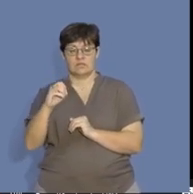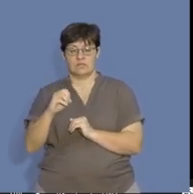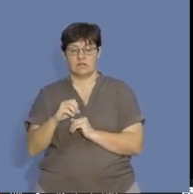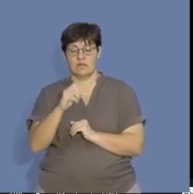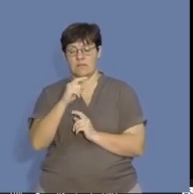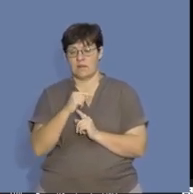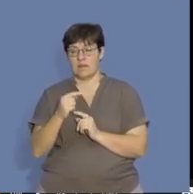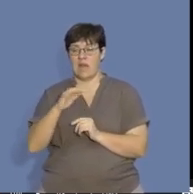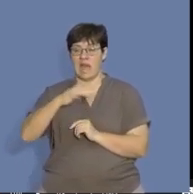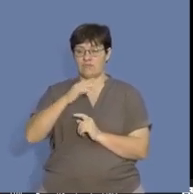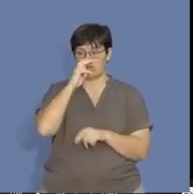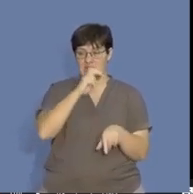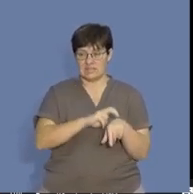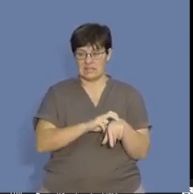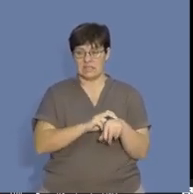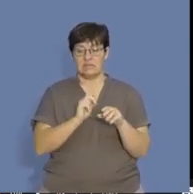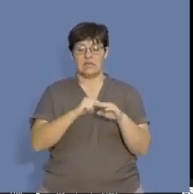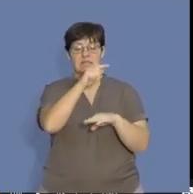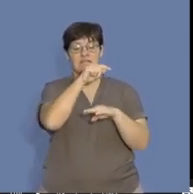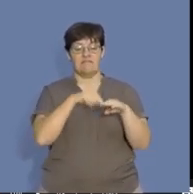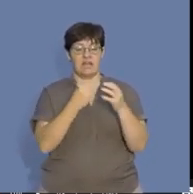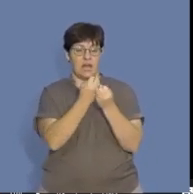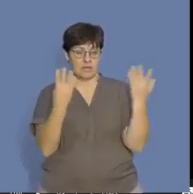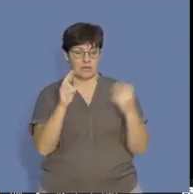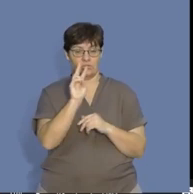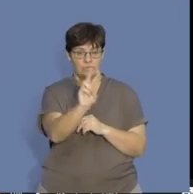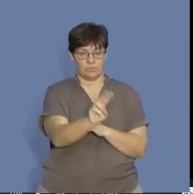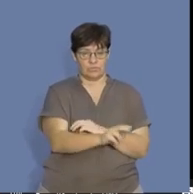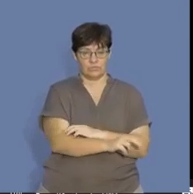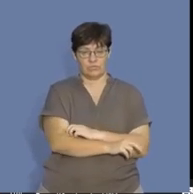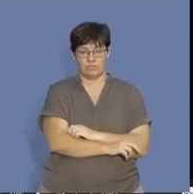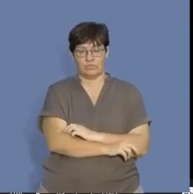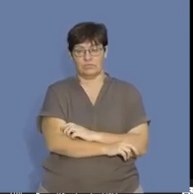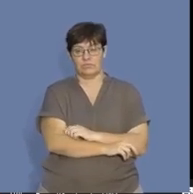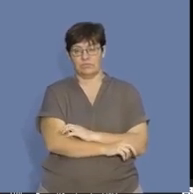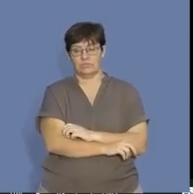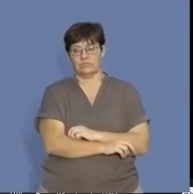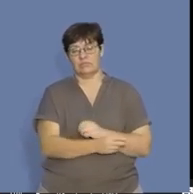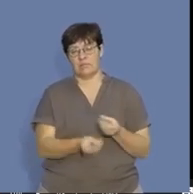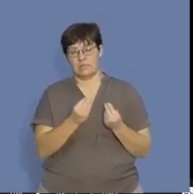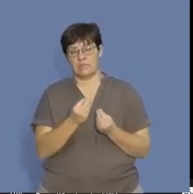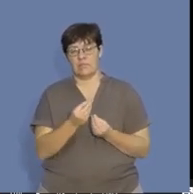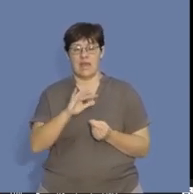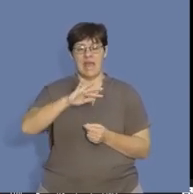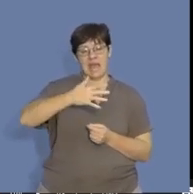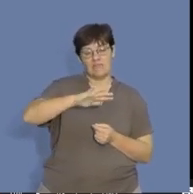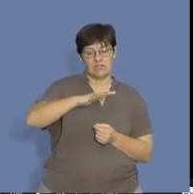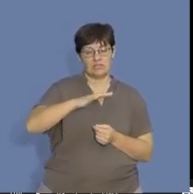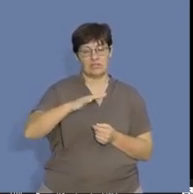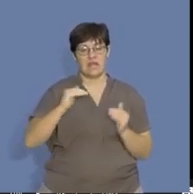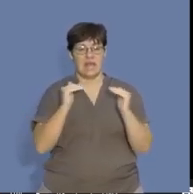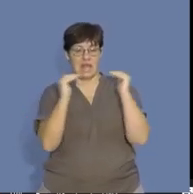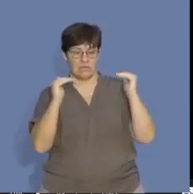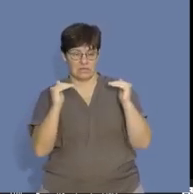2,000, and because we need an average, remember we have to divide this by 2. Okay, so that gives us